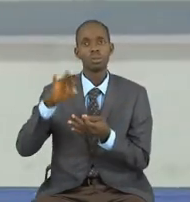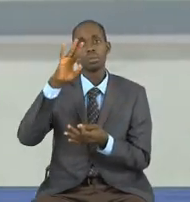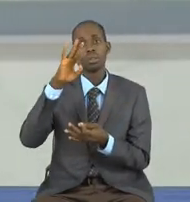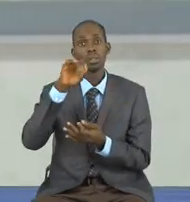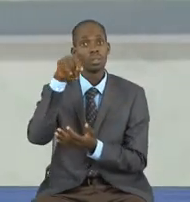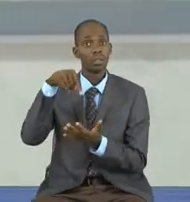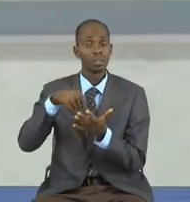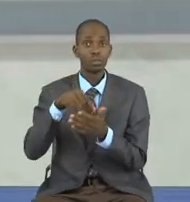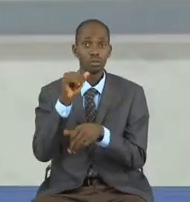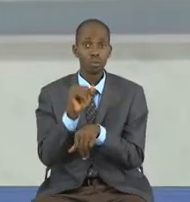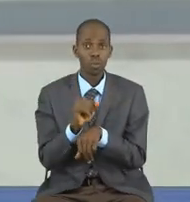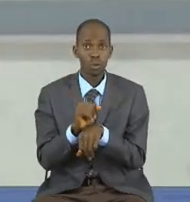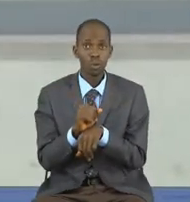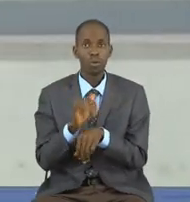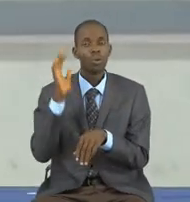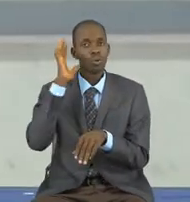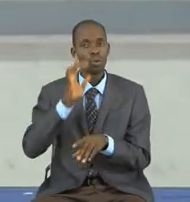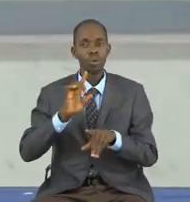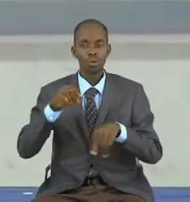work will go up